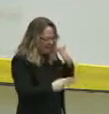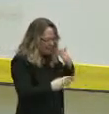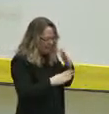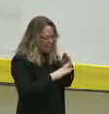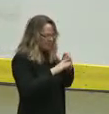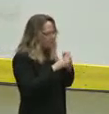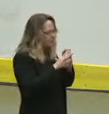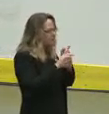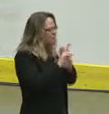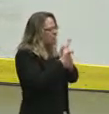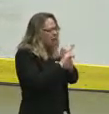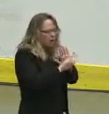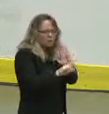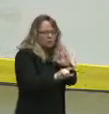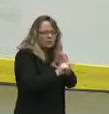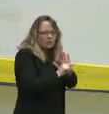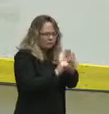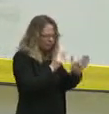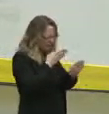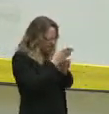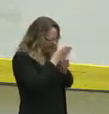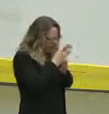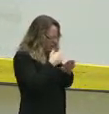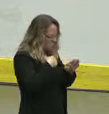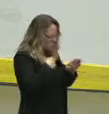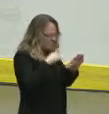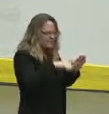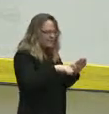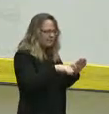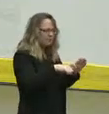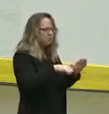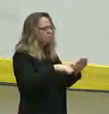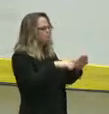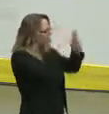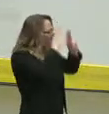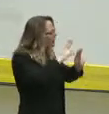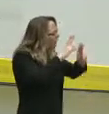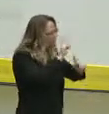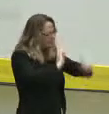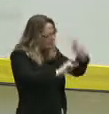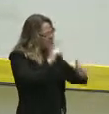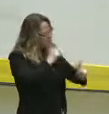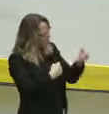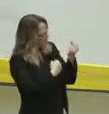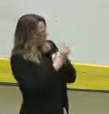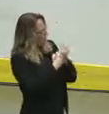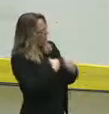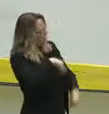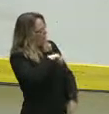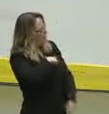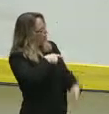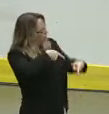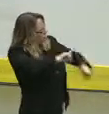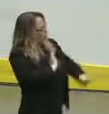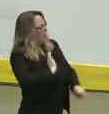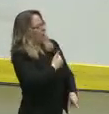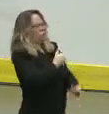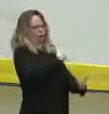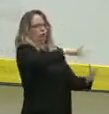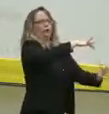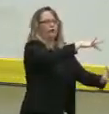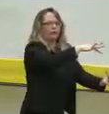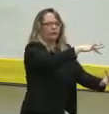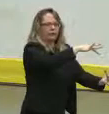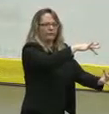career, it is important that we acknowledge those who have supported us alongside our journey here today.